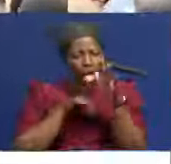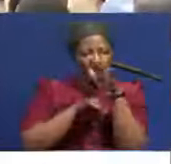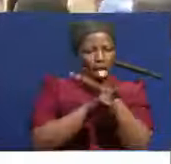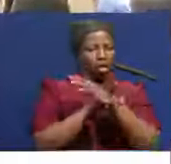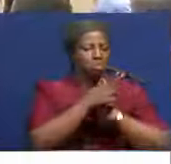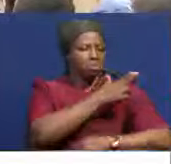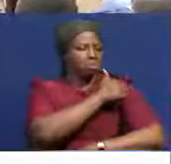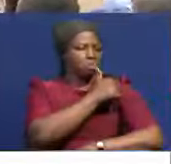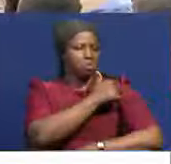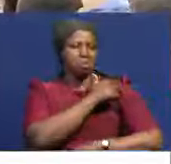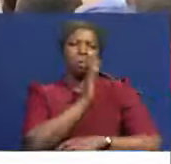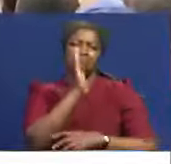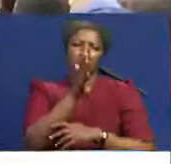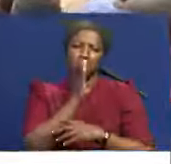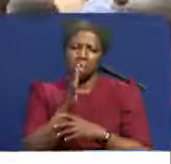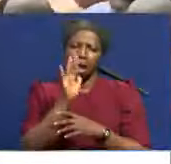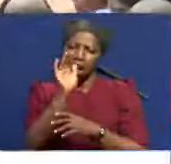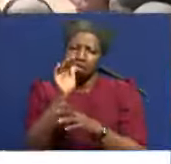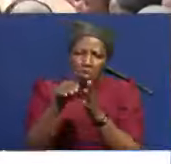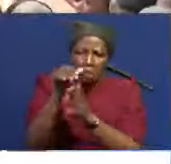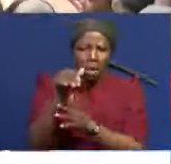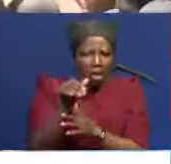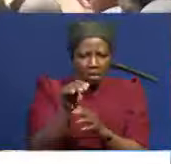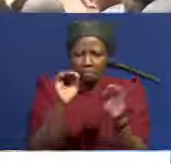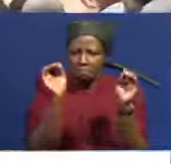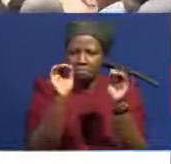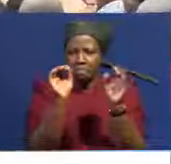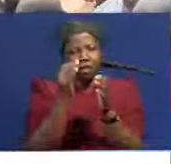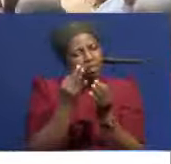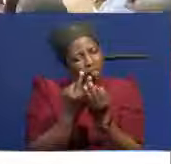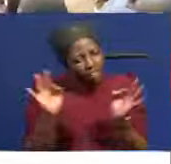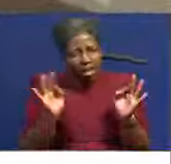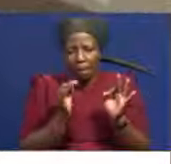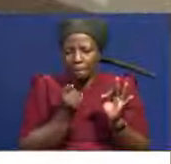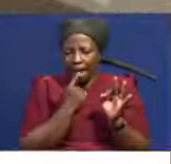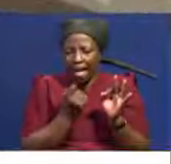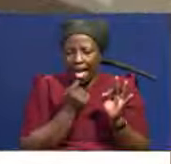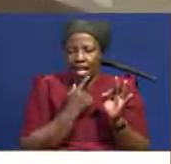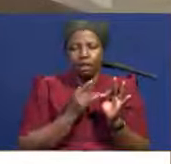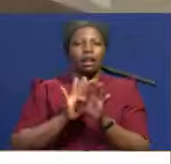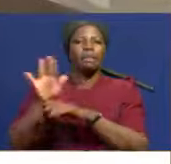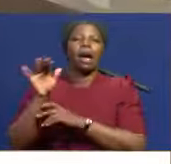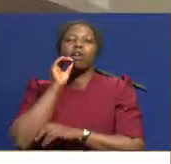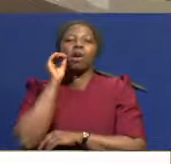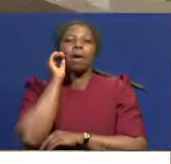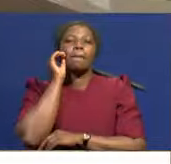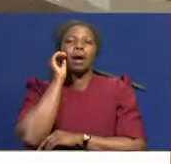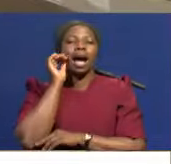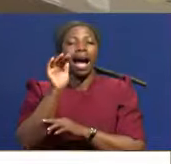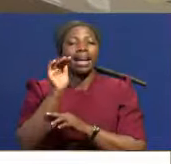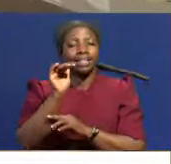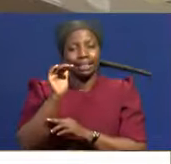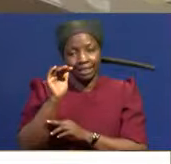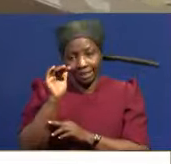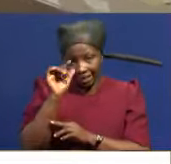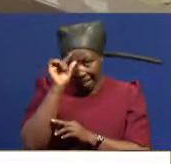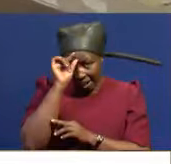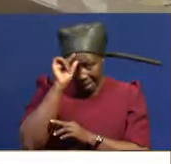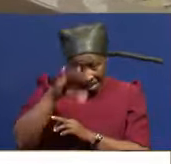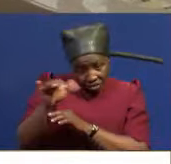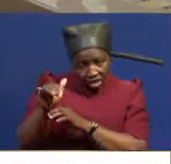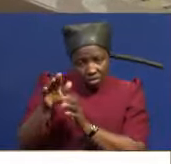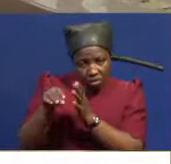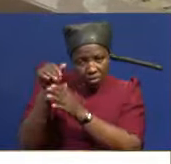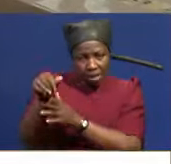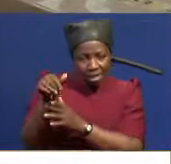hutatozwa hata shilingi moja, utatibiwa bure na urudi nyumbani. He called on county governments to pay the Kenya Medical Supplies